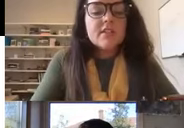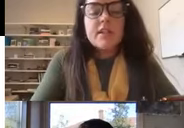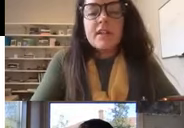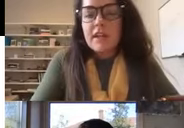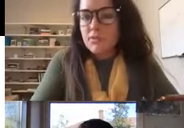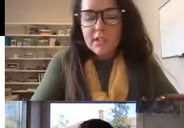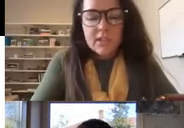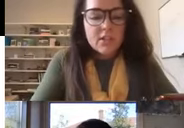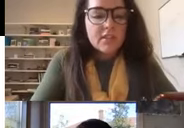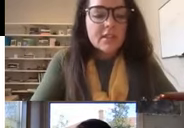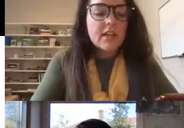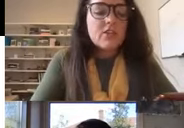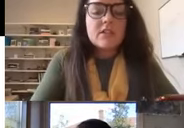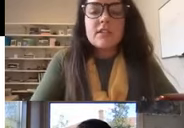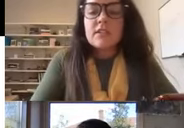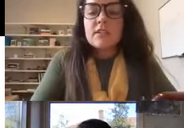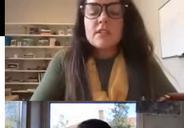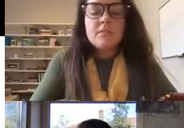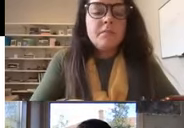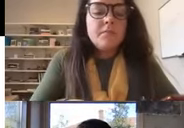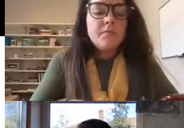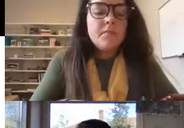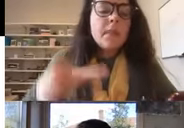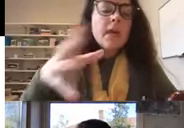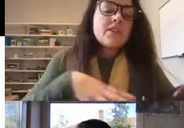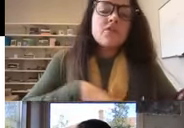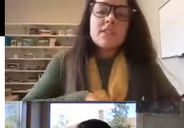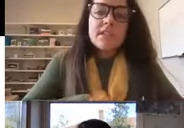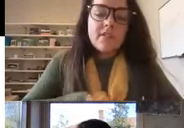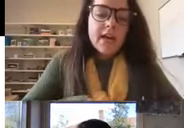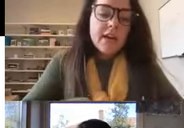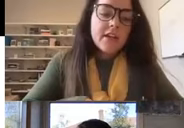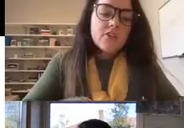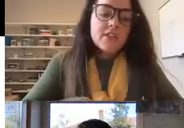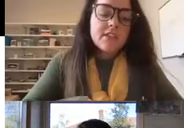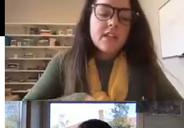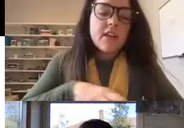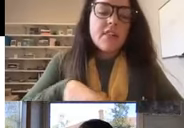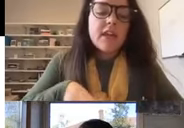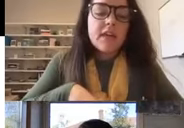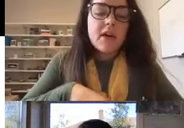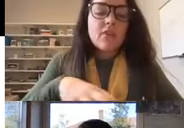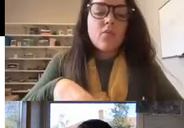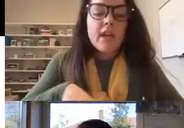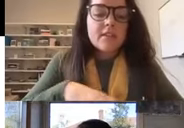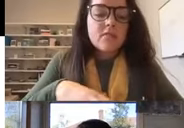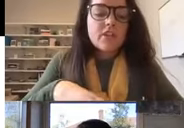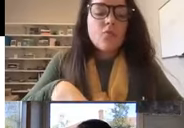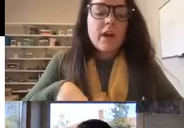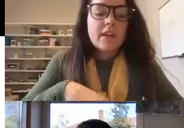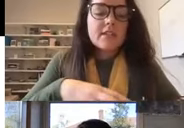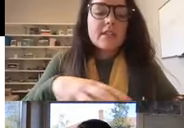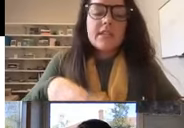dispossessions, exploitations, and injustices. So Steve and I are interested in thinking about the ways in